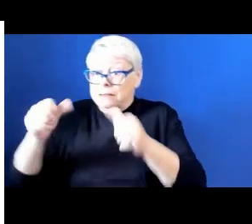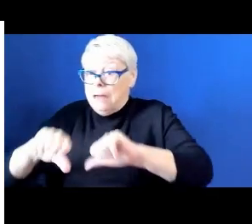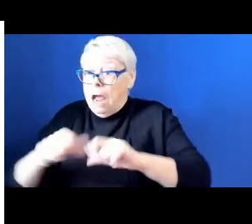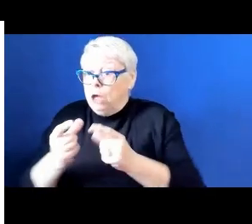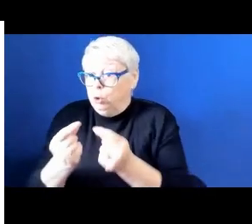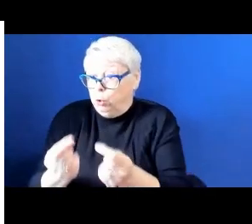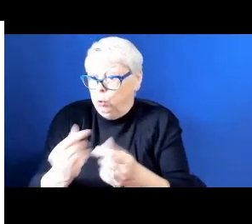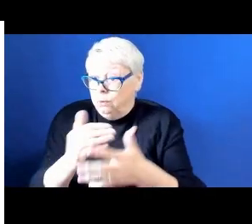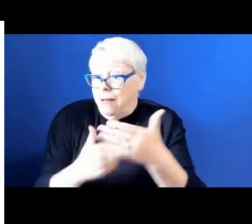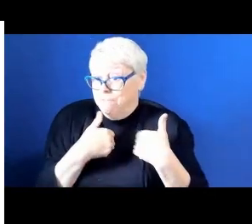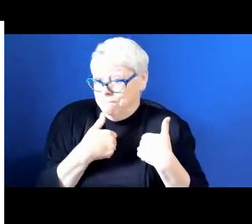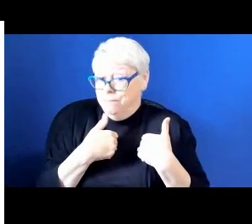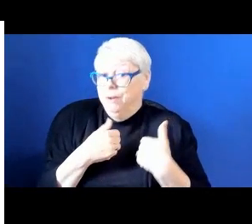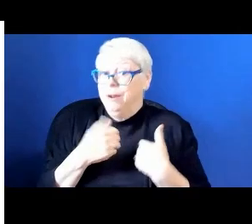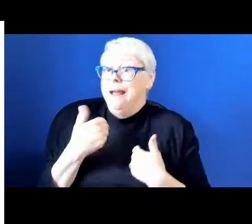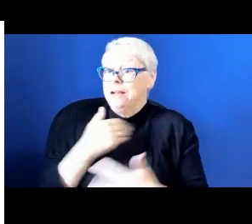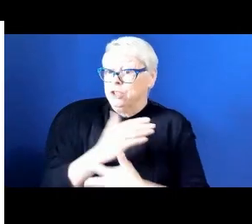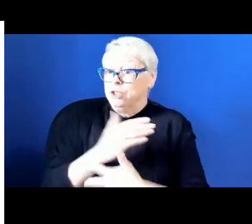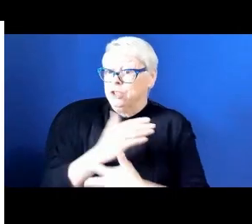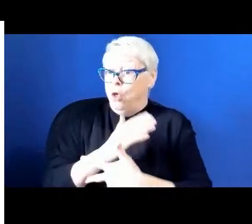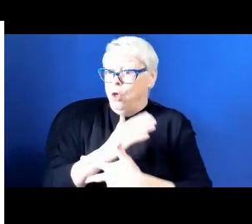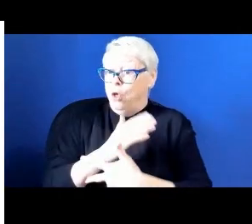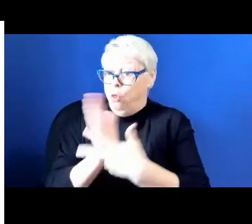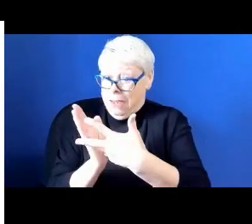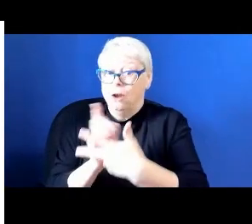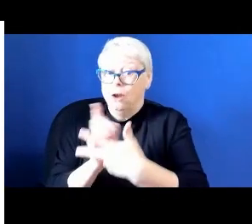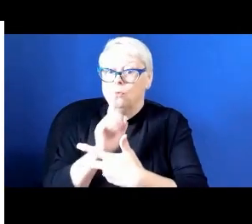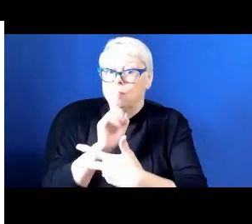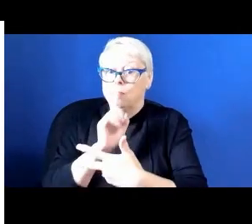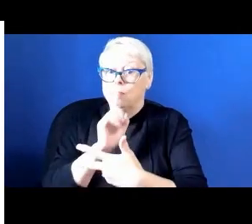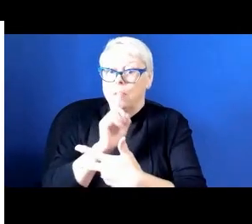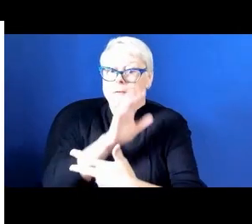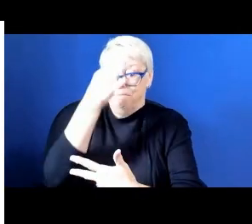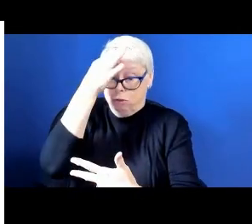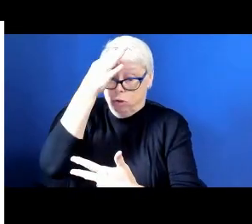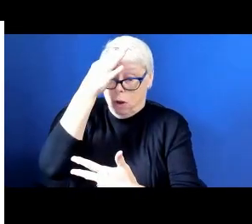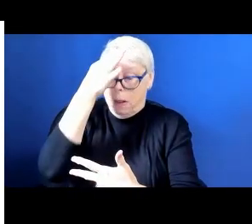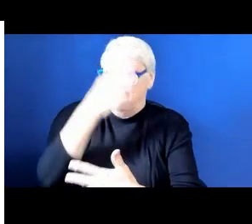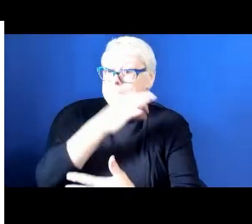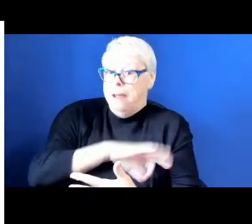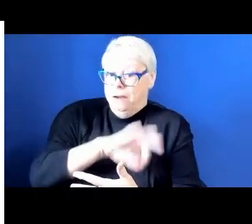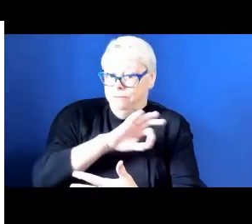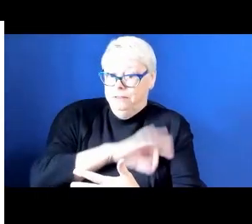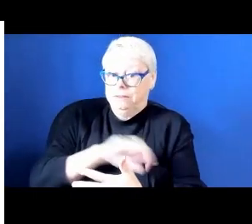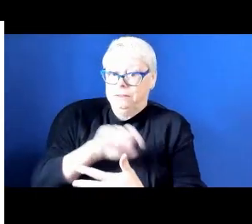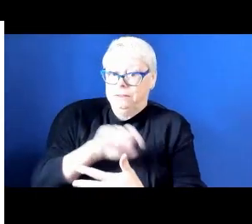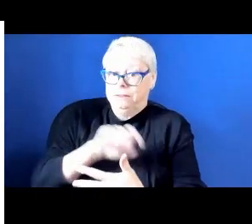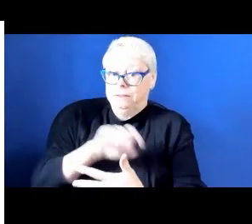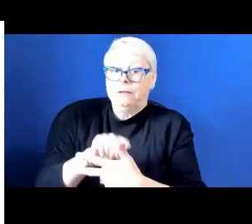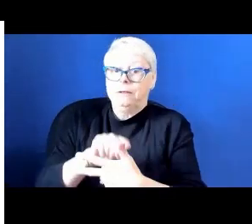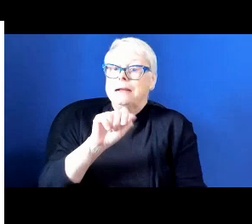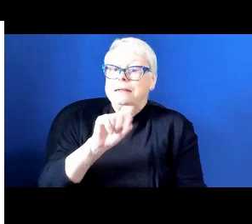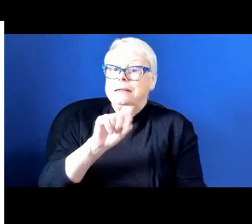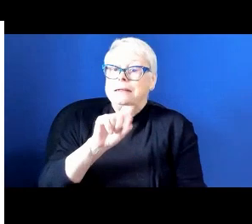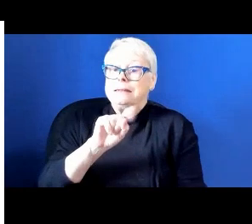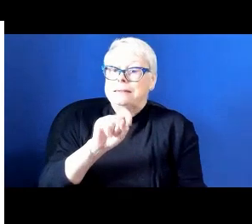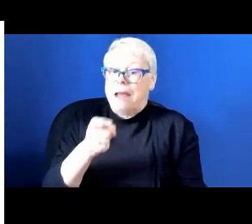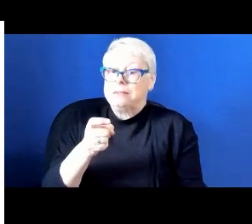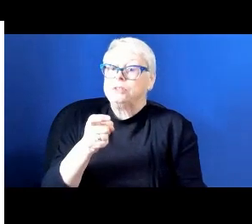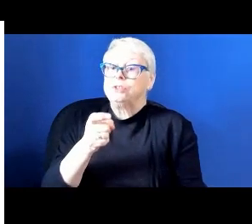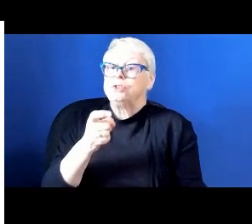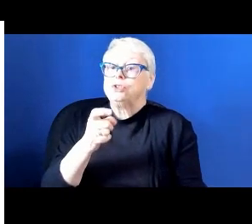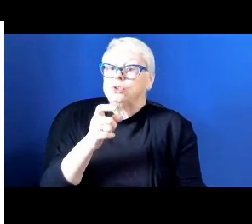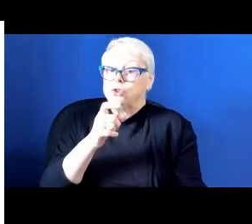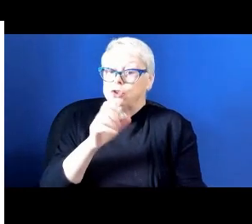the tool has three main federal benefits: disability tax credit certificate, Canada pension plan